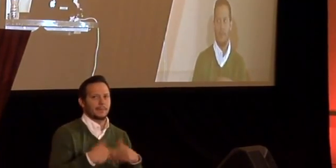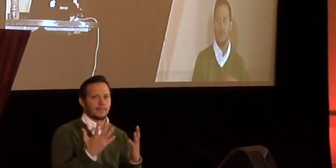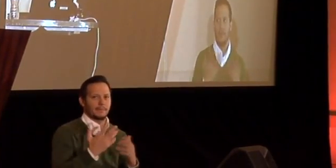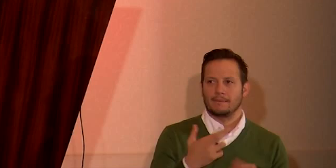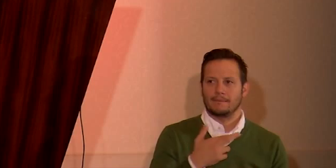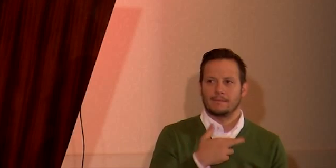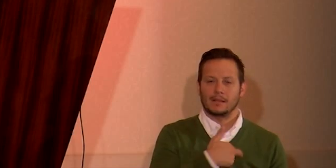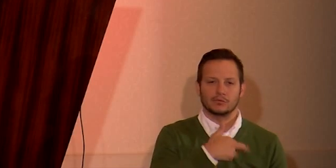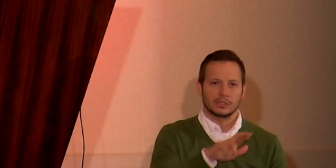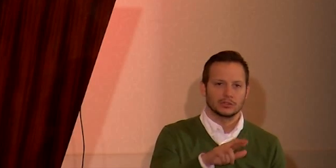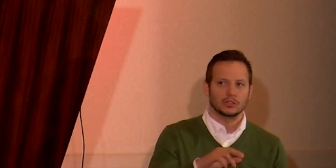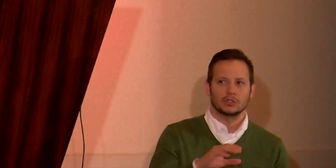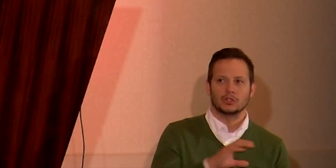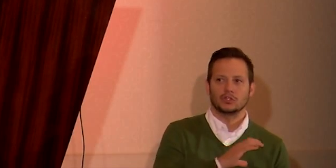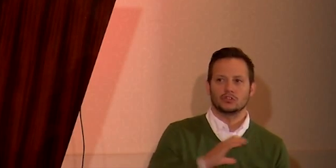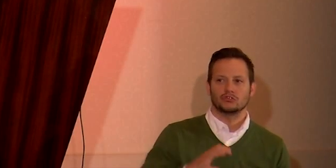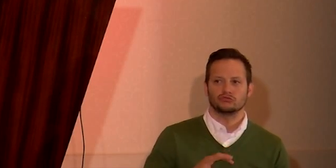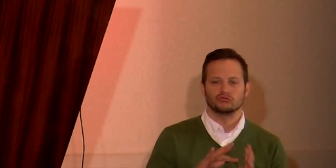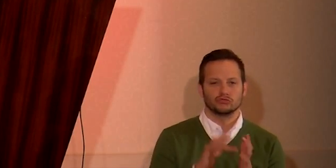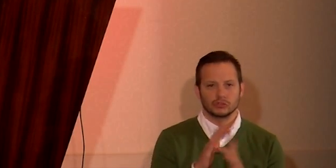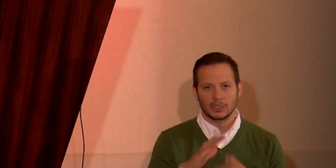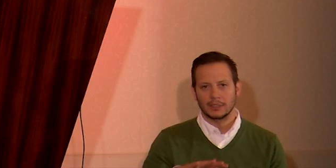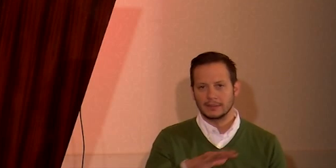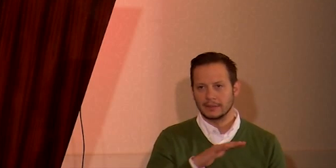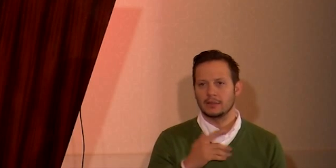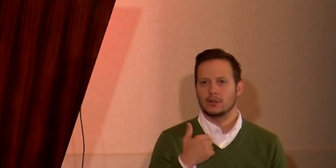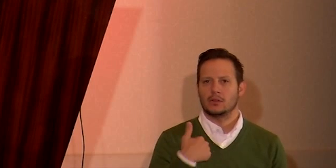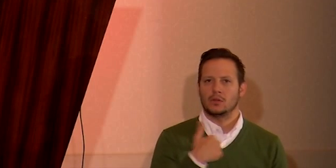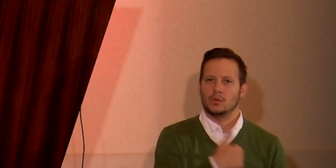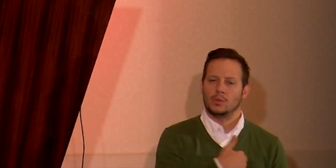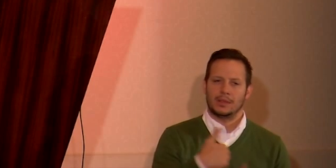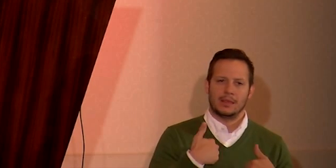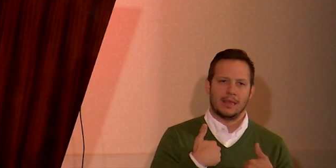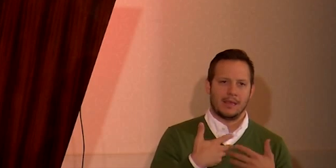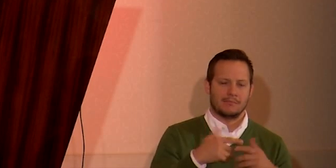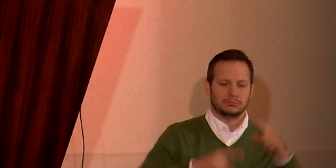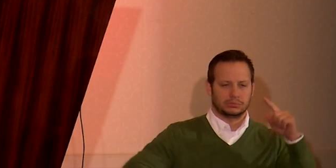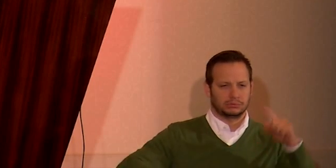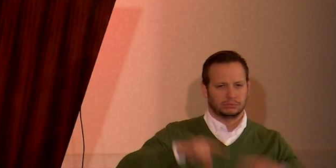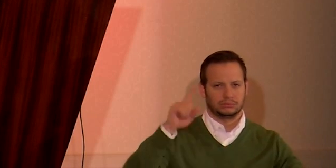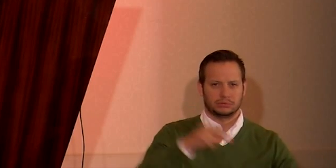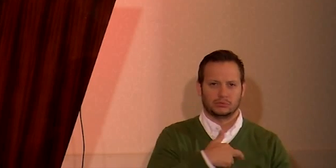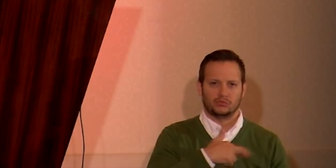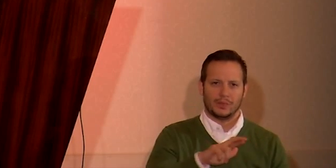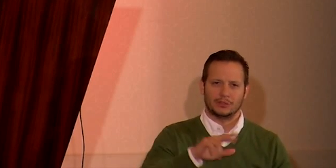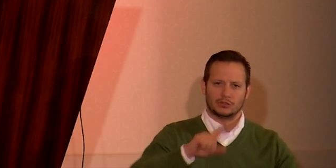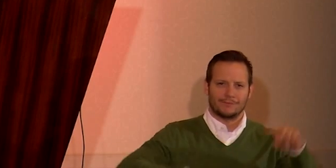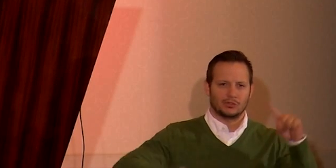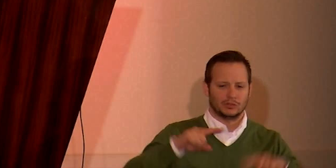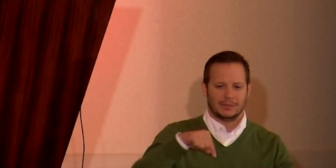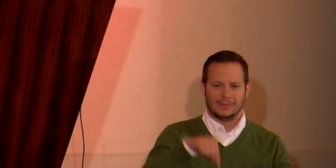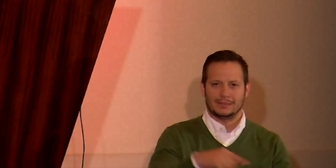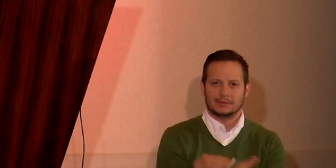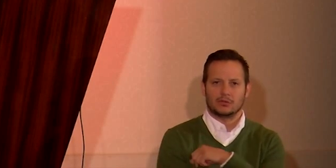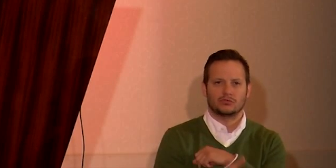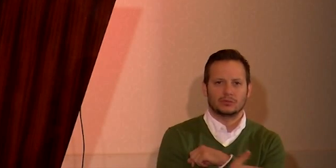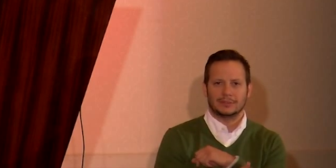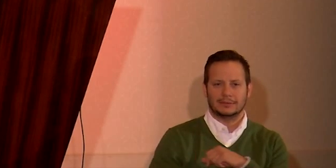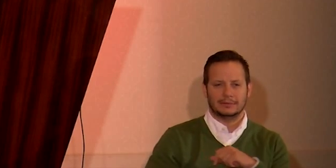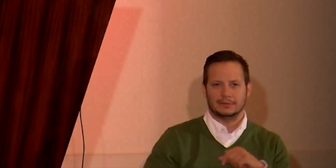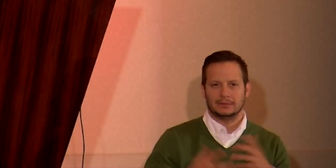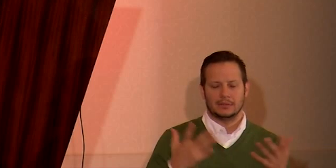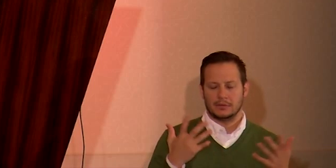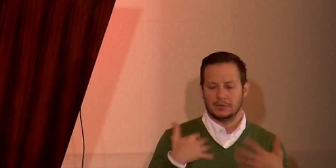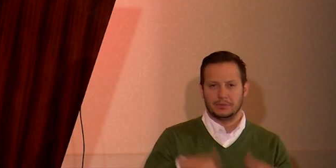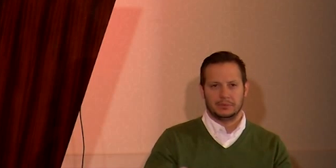or Christianity in particular, we have a dizzying level of religious diversity in this country. It's very important